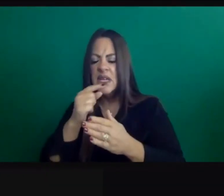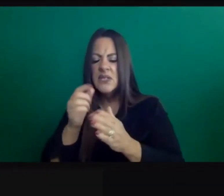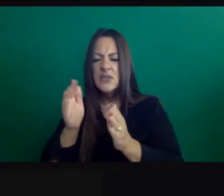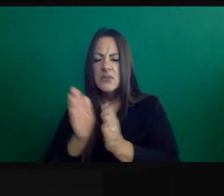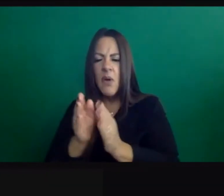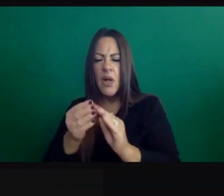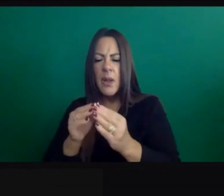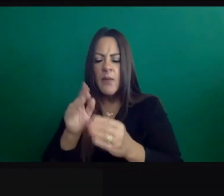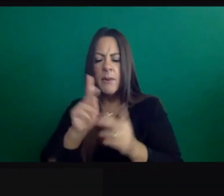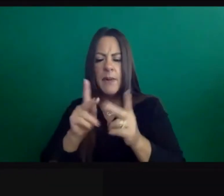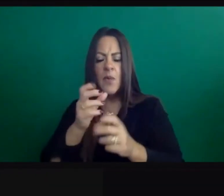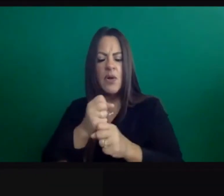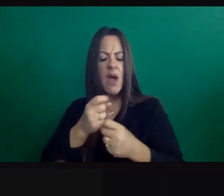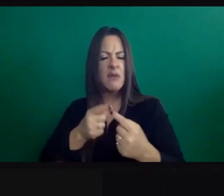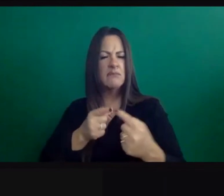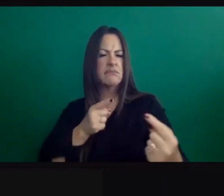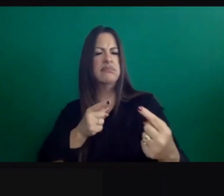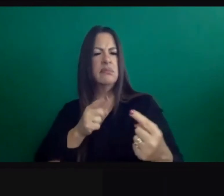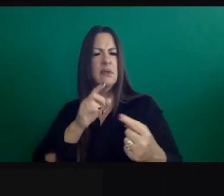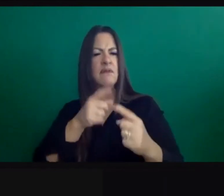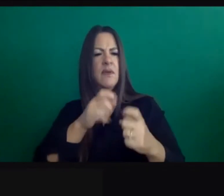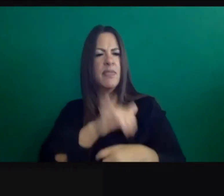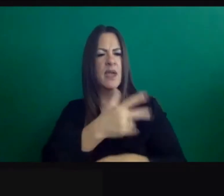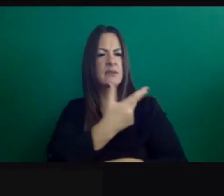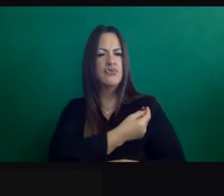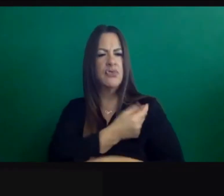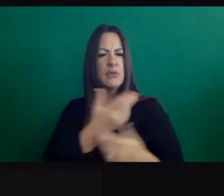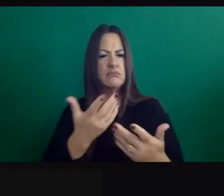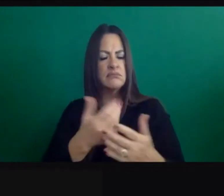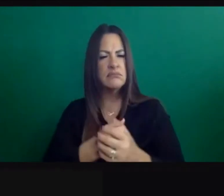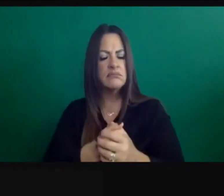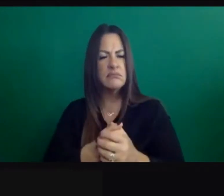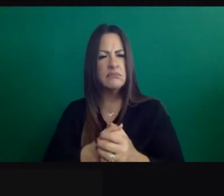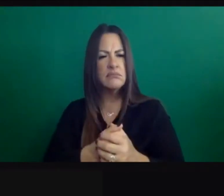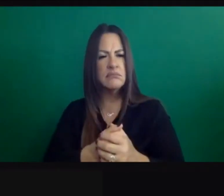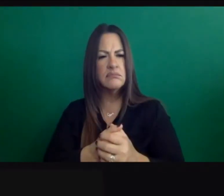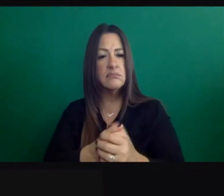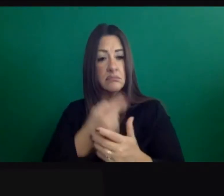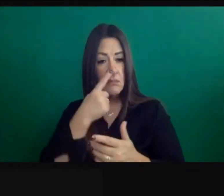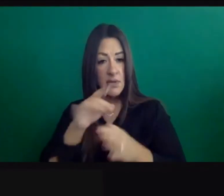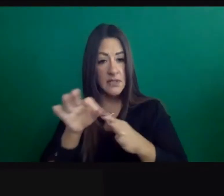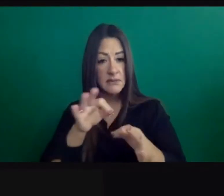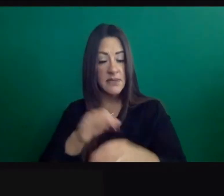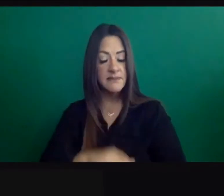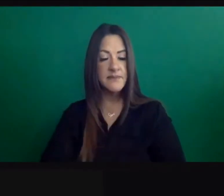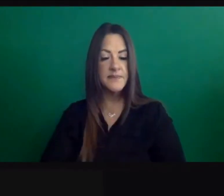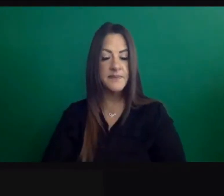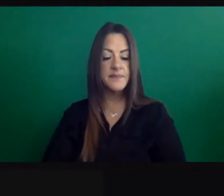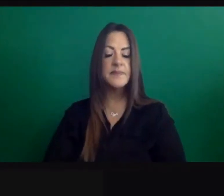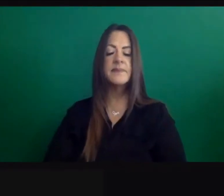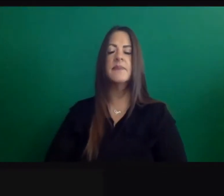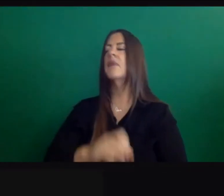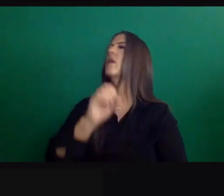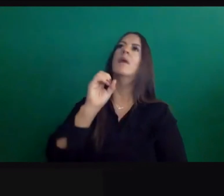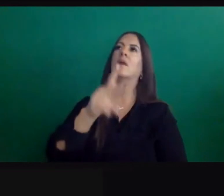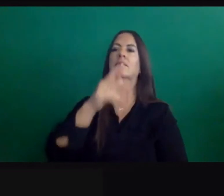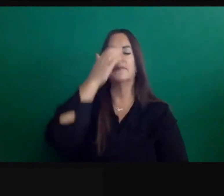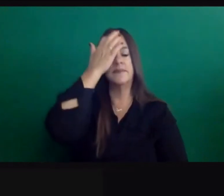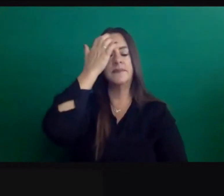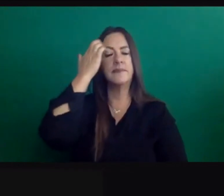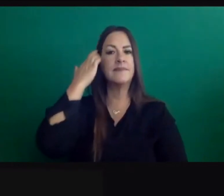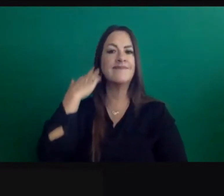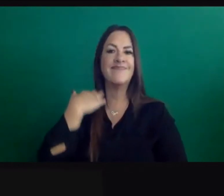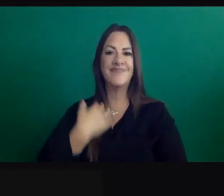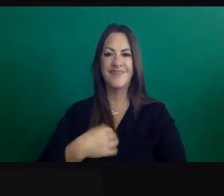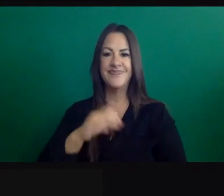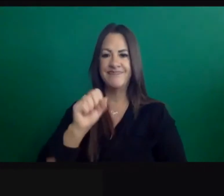site rather than widespread? Yeah, sure. So on the first one, as